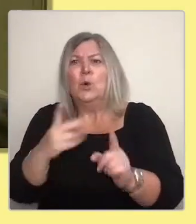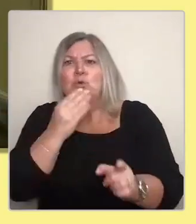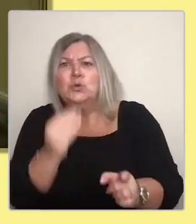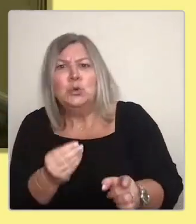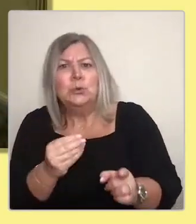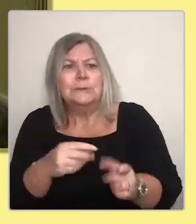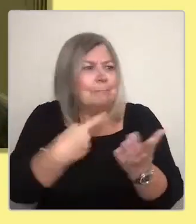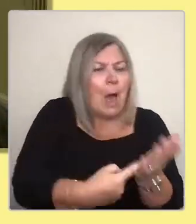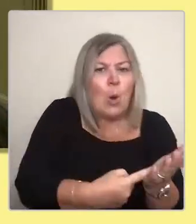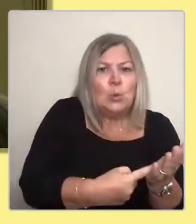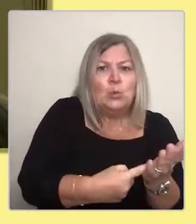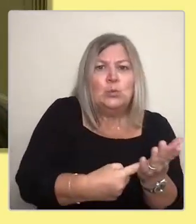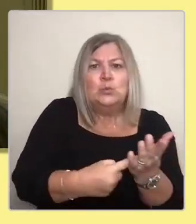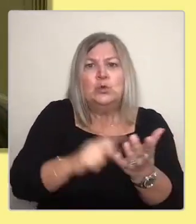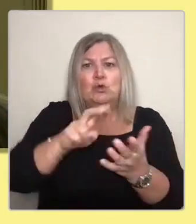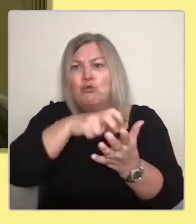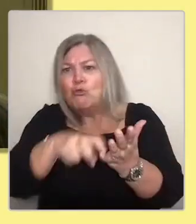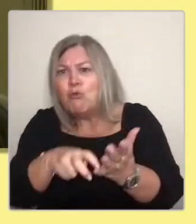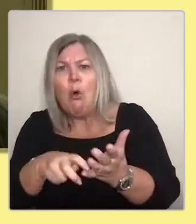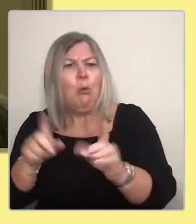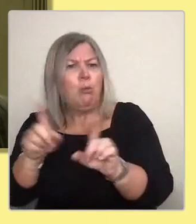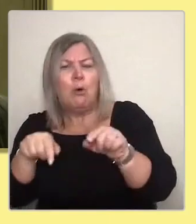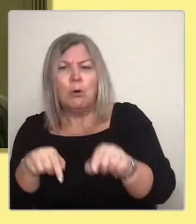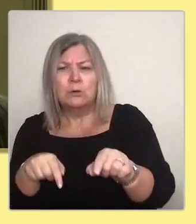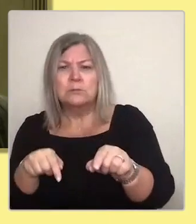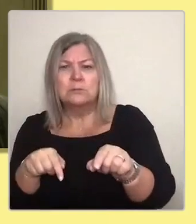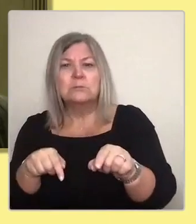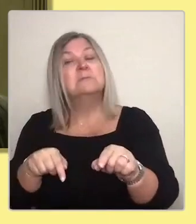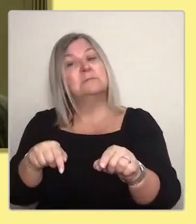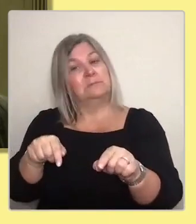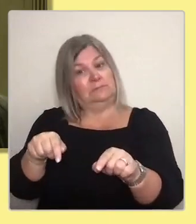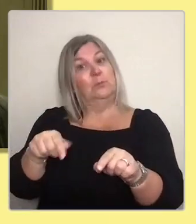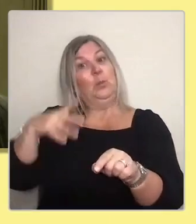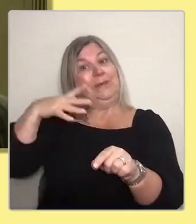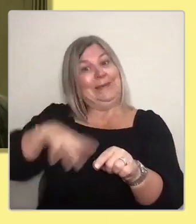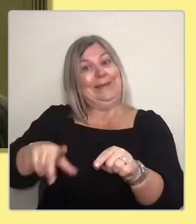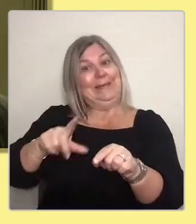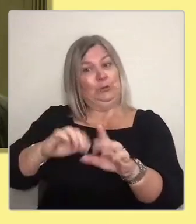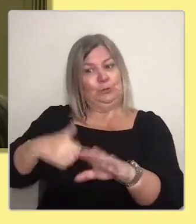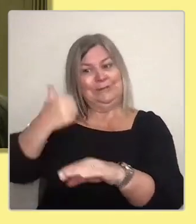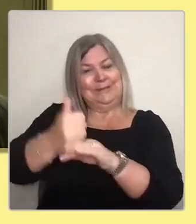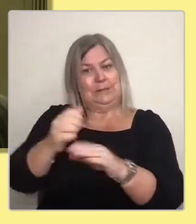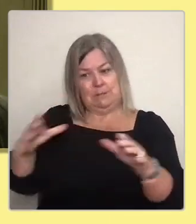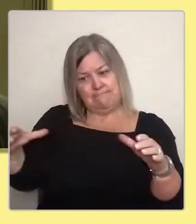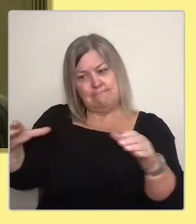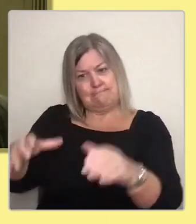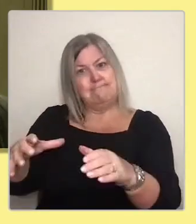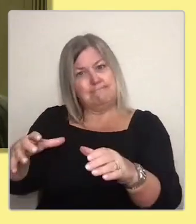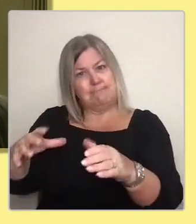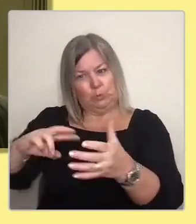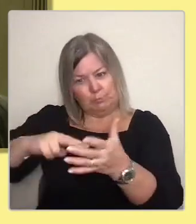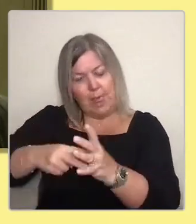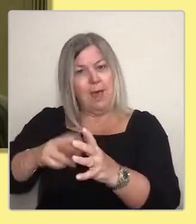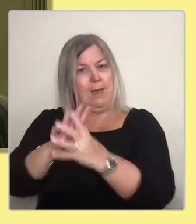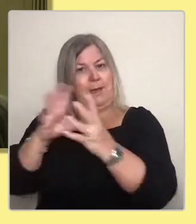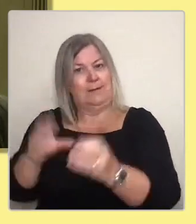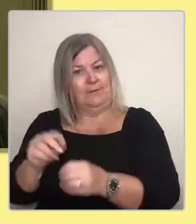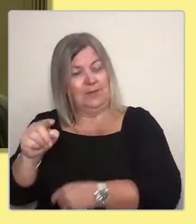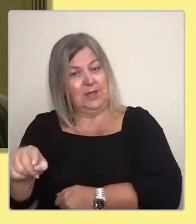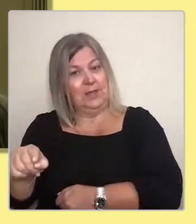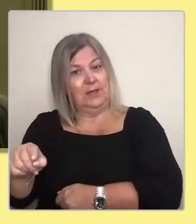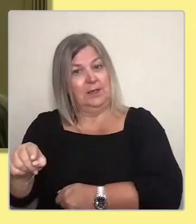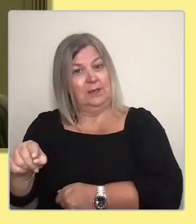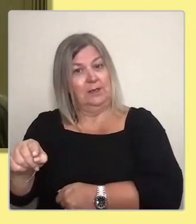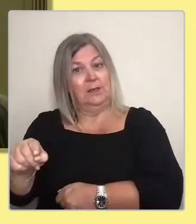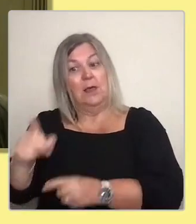can now, and then report to the public on the progress that we're making on that, then that gives people confidence that we're ready to